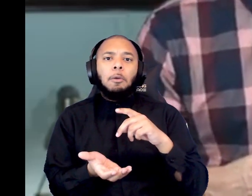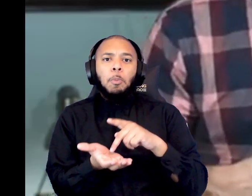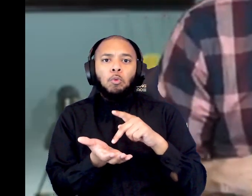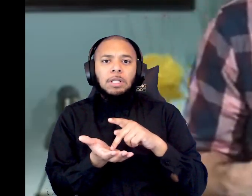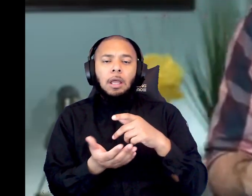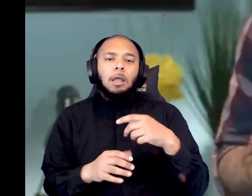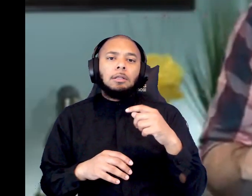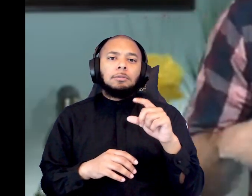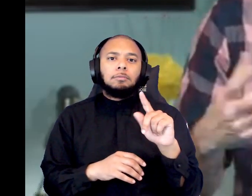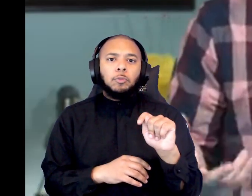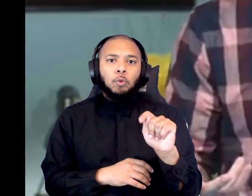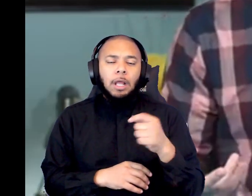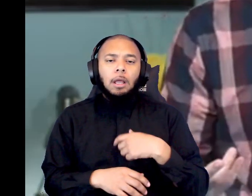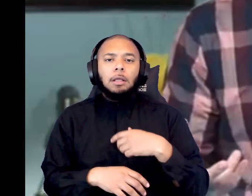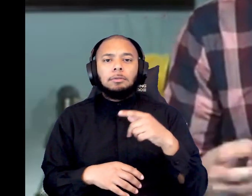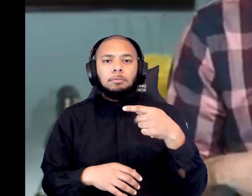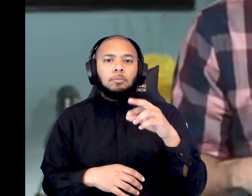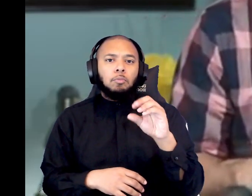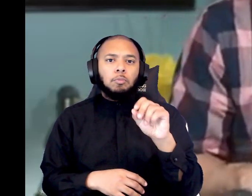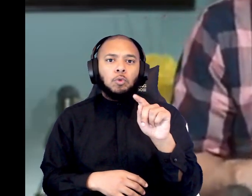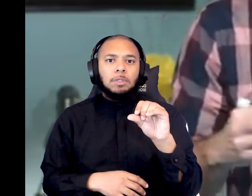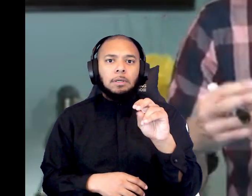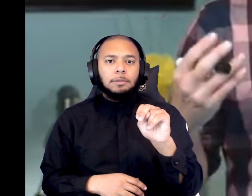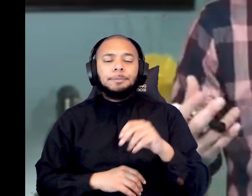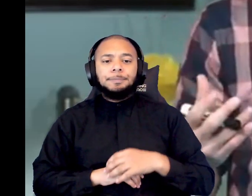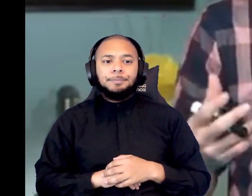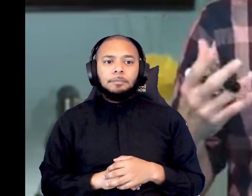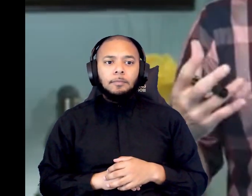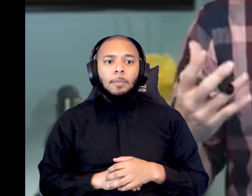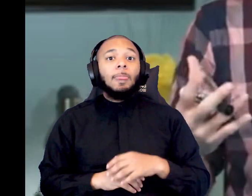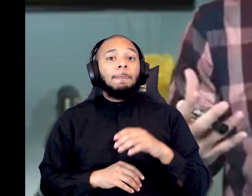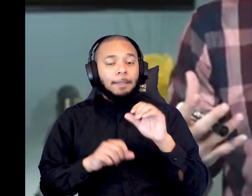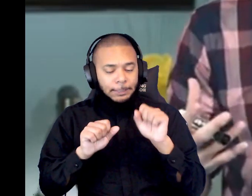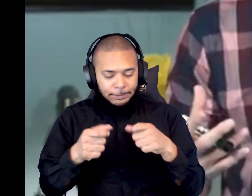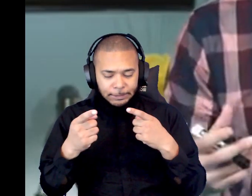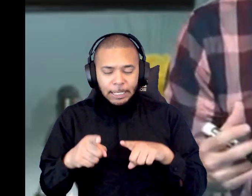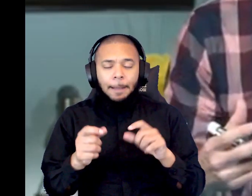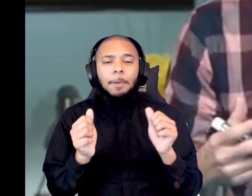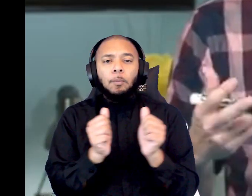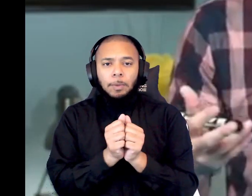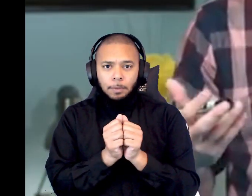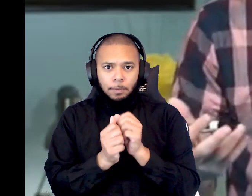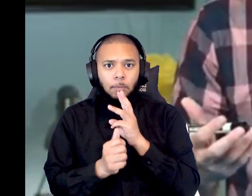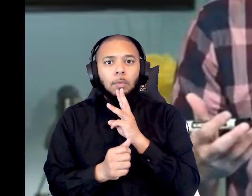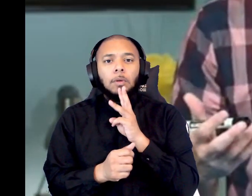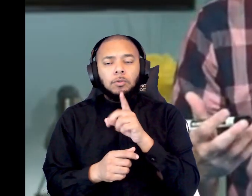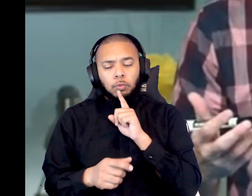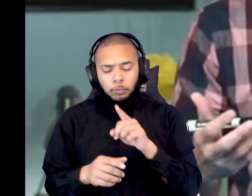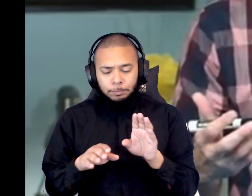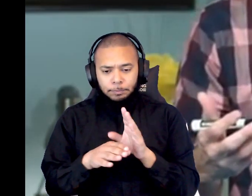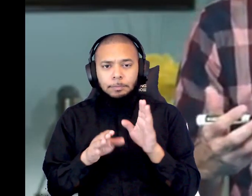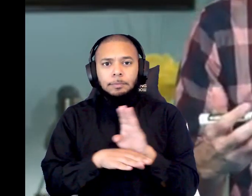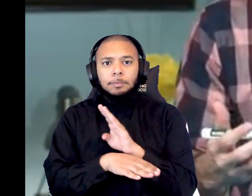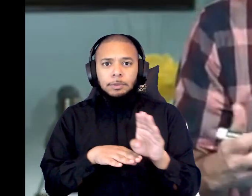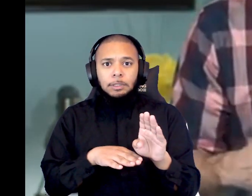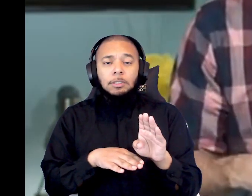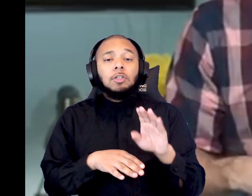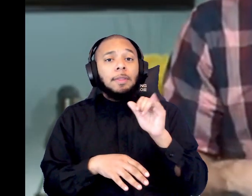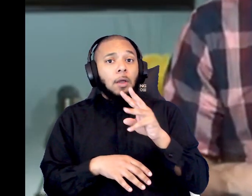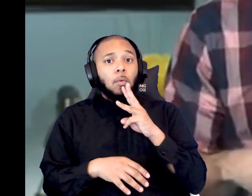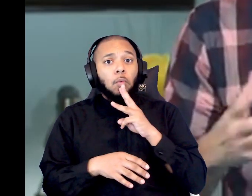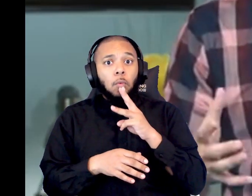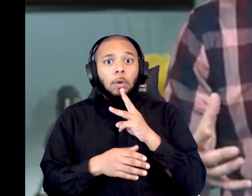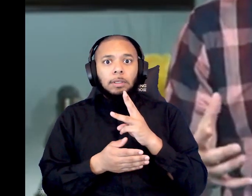to form hydrogen bonds with water. And again, just having that water there allows for these chemical reactions to take